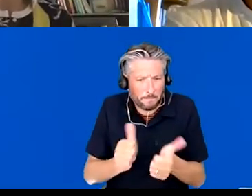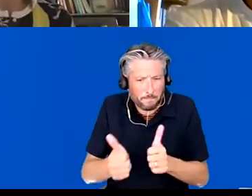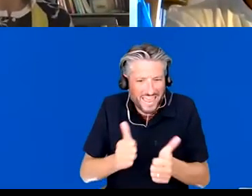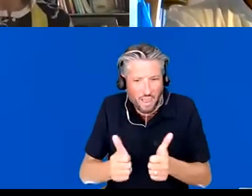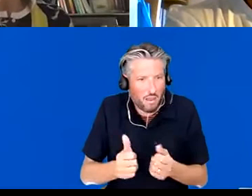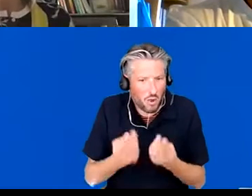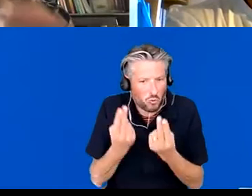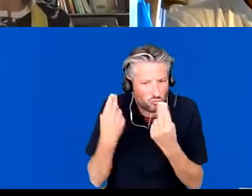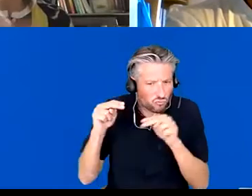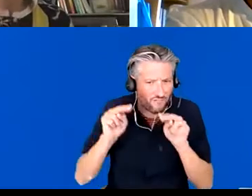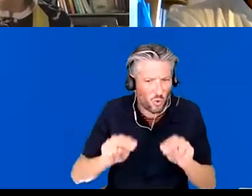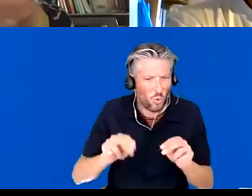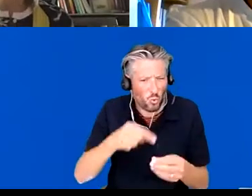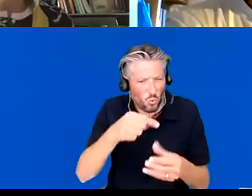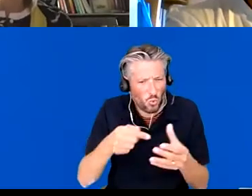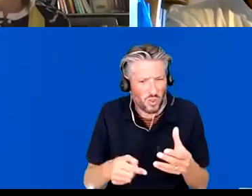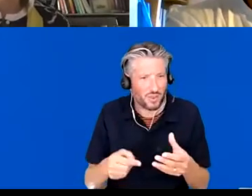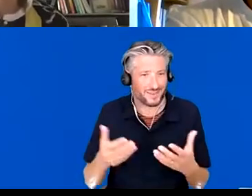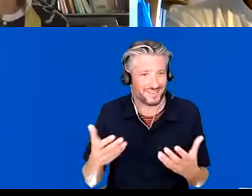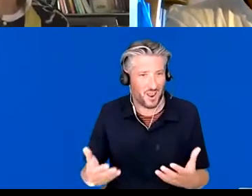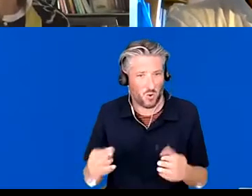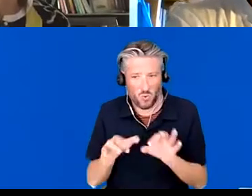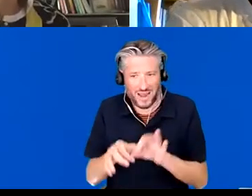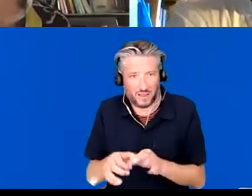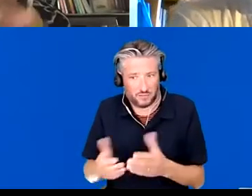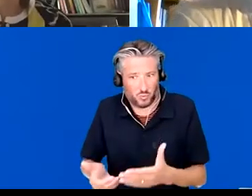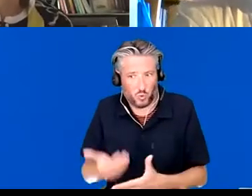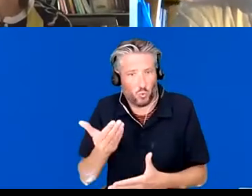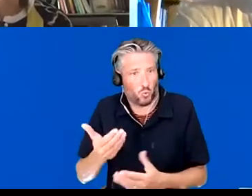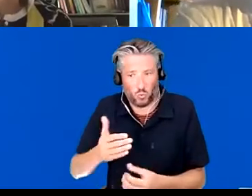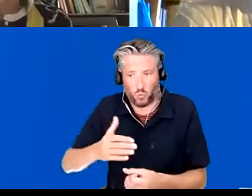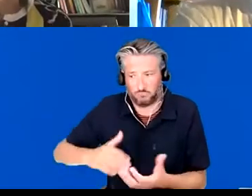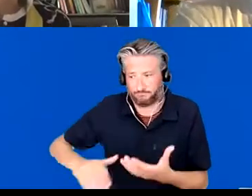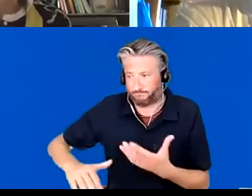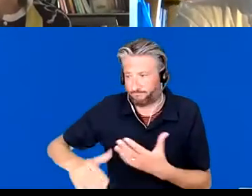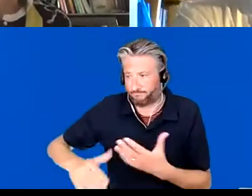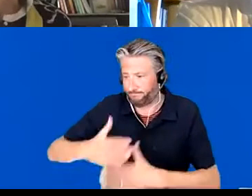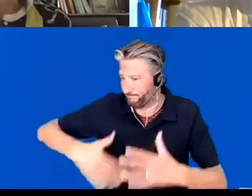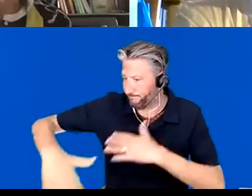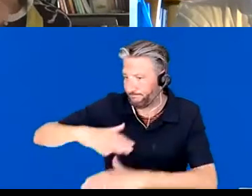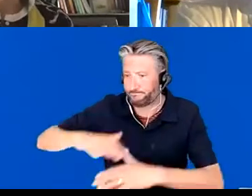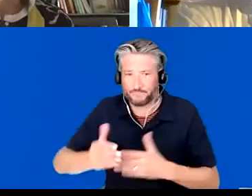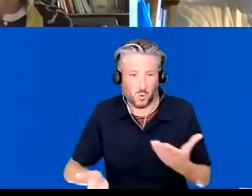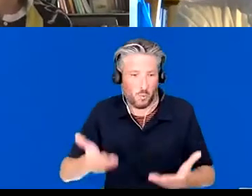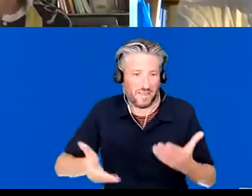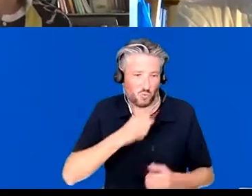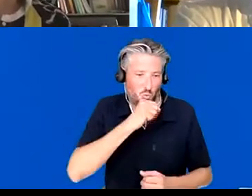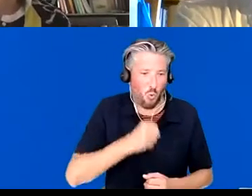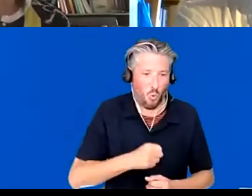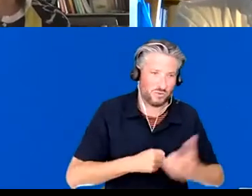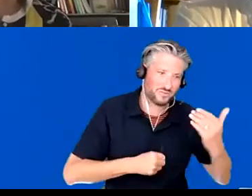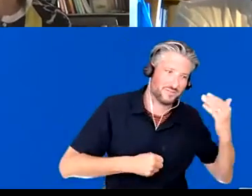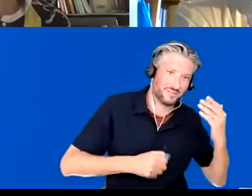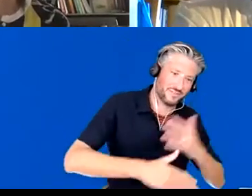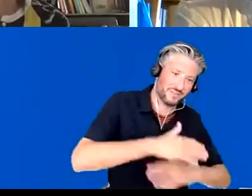themselves as well. How do we present? What do we present? You know, what's the standard? And what are the norms we want to set up? And who